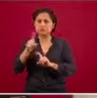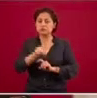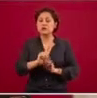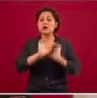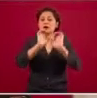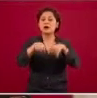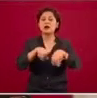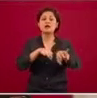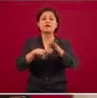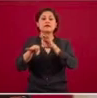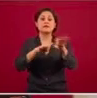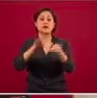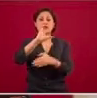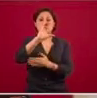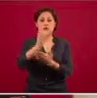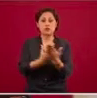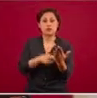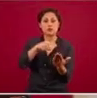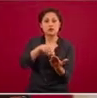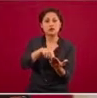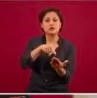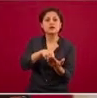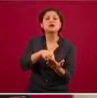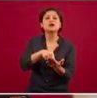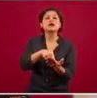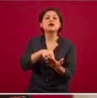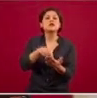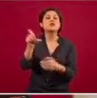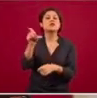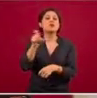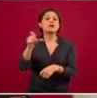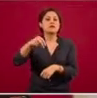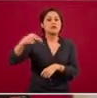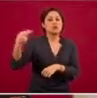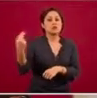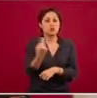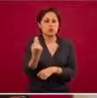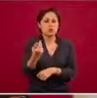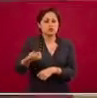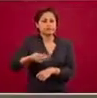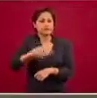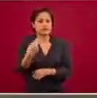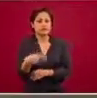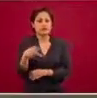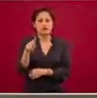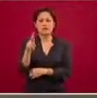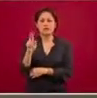hired under the conditions that you are talking about,